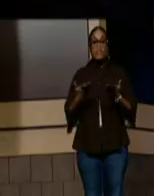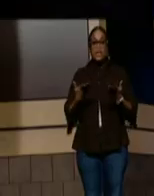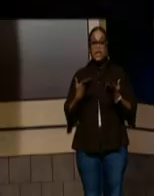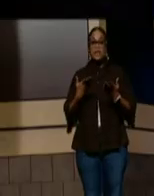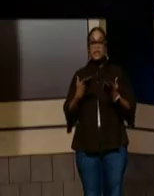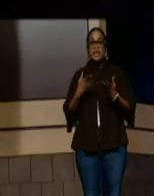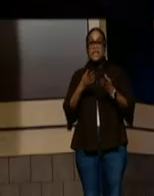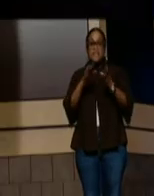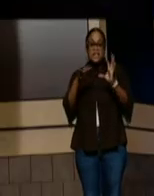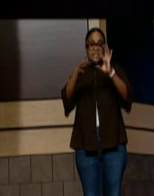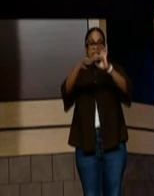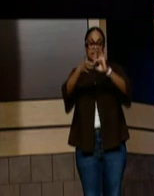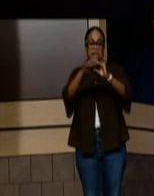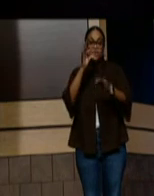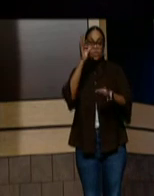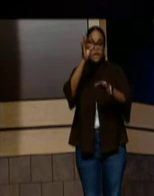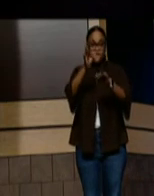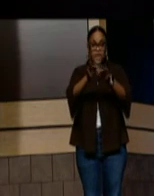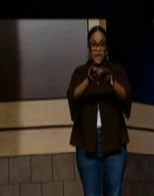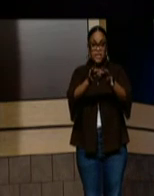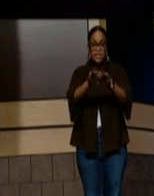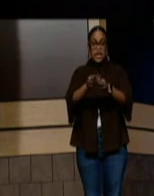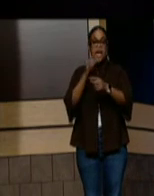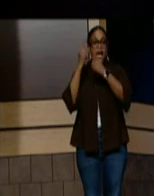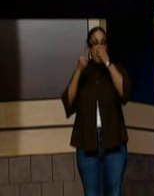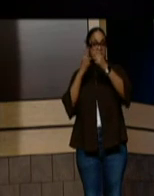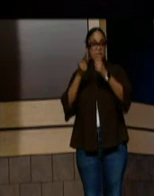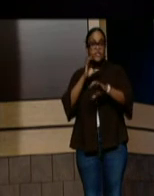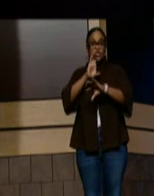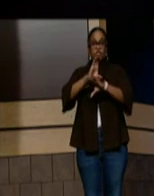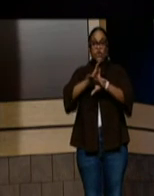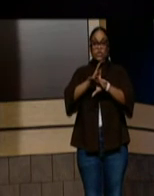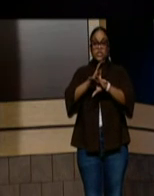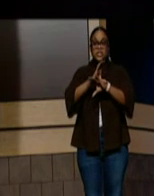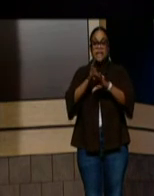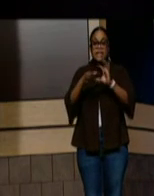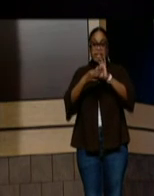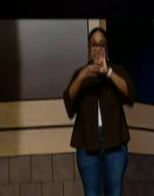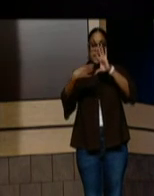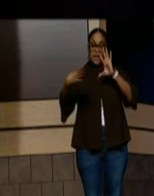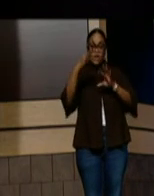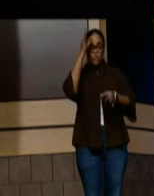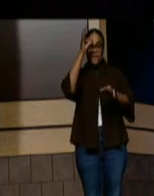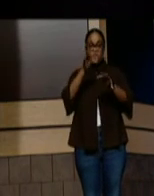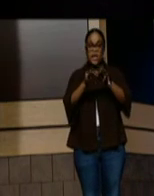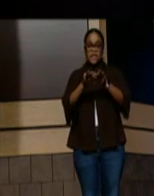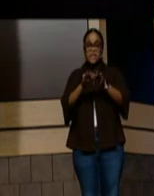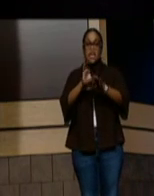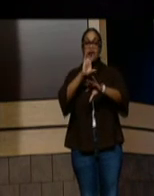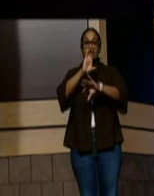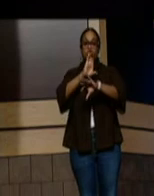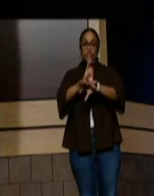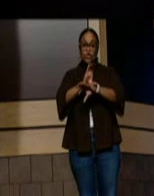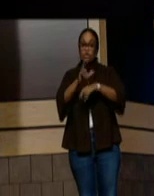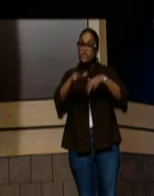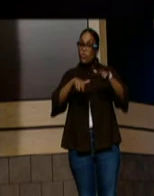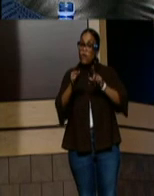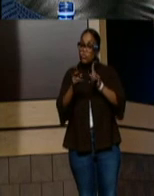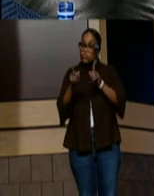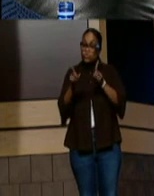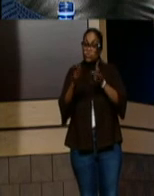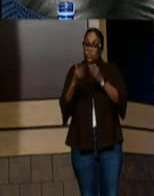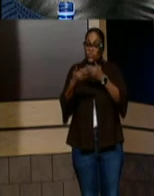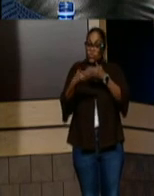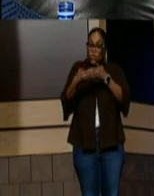faith. Right. Yeah. And I think the church has left faith. The church is walking, in my opinion, too close to the world, and that